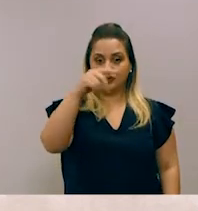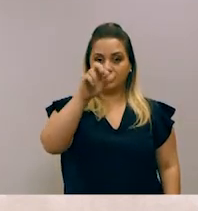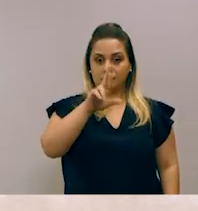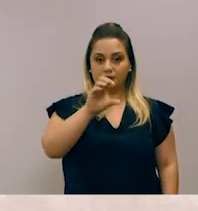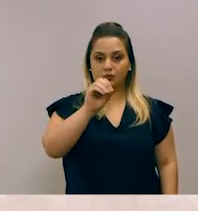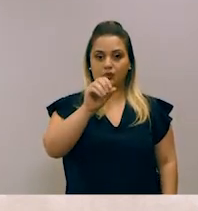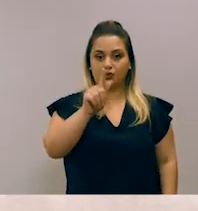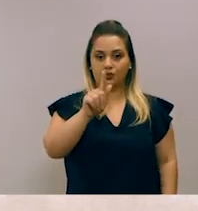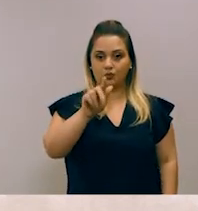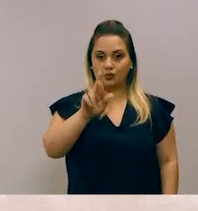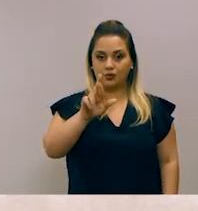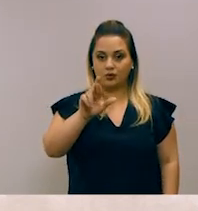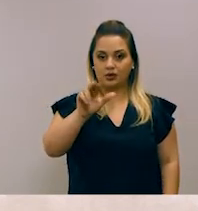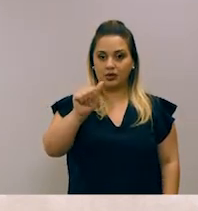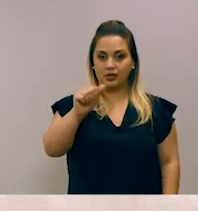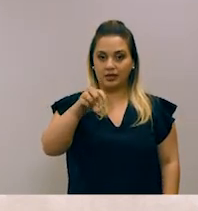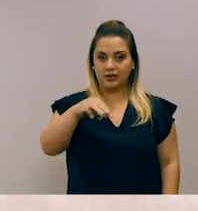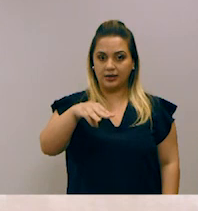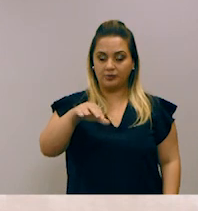solely used for all